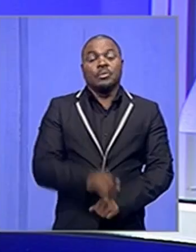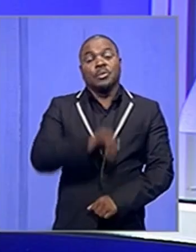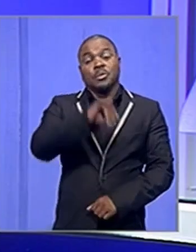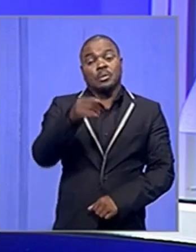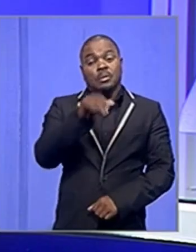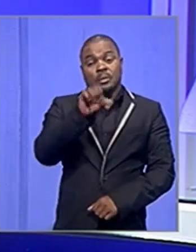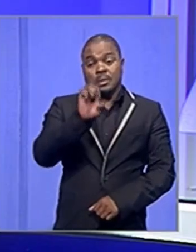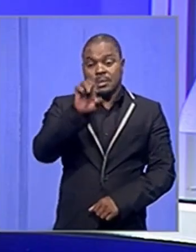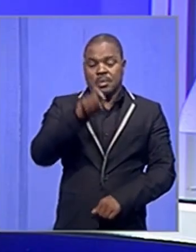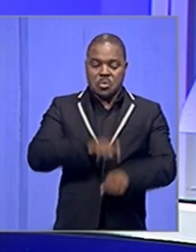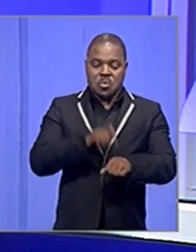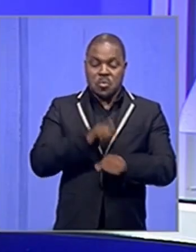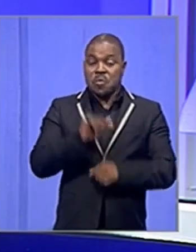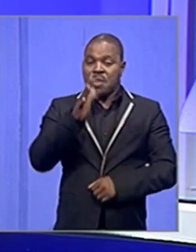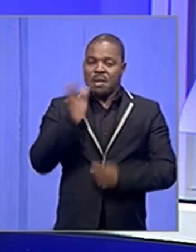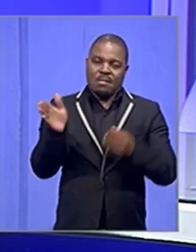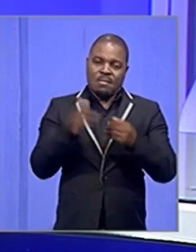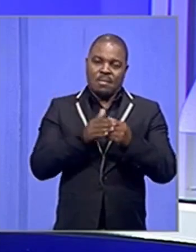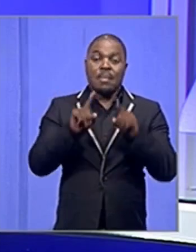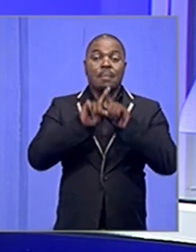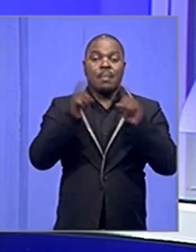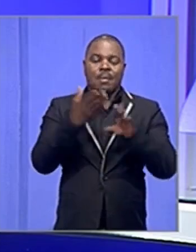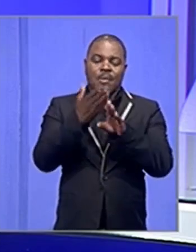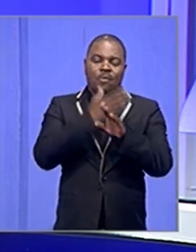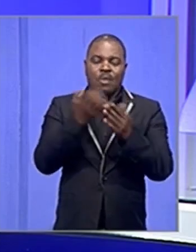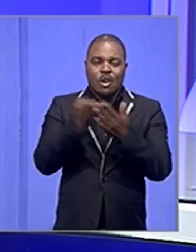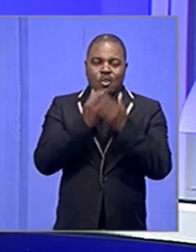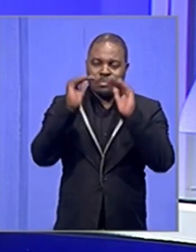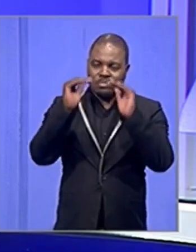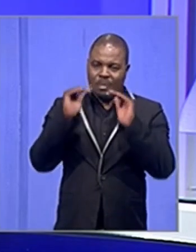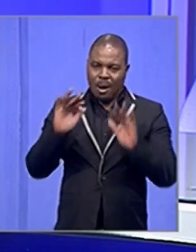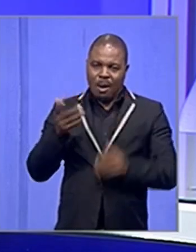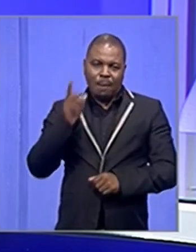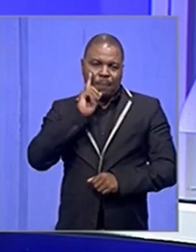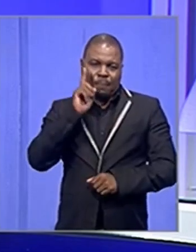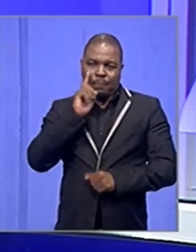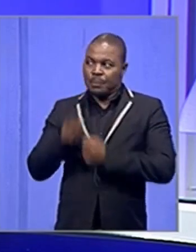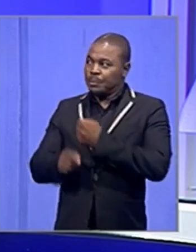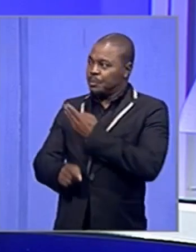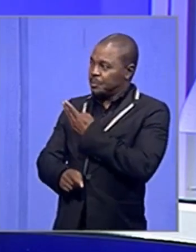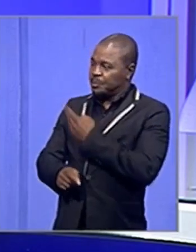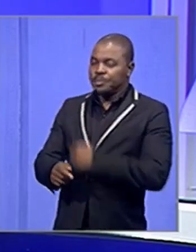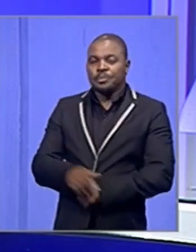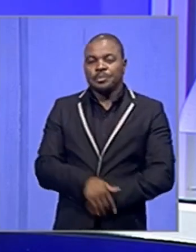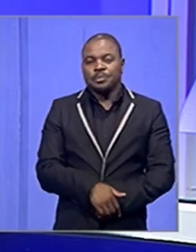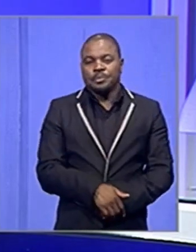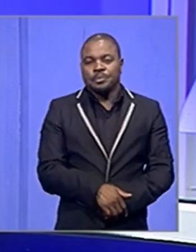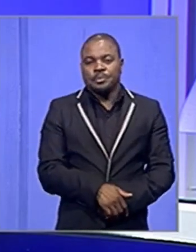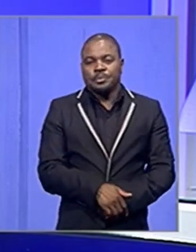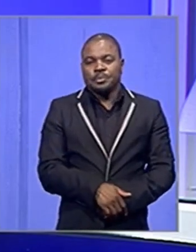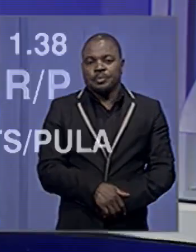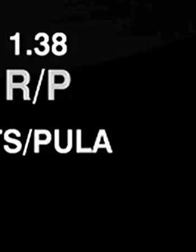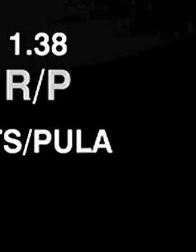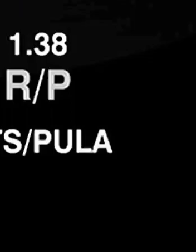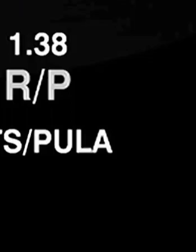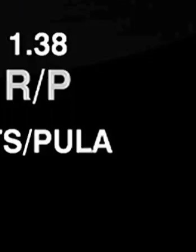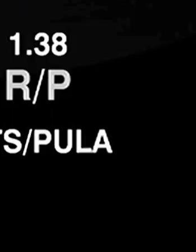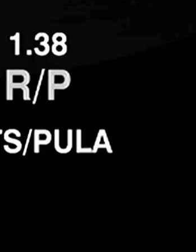Bjale ana gore mebaraka e be eme bjang ge JSE e tswalela pijana ka iri ya bohlano.